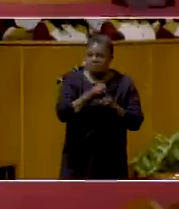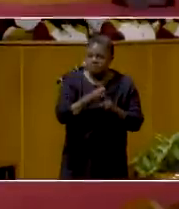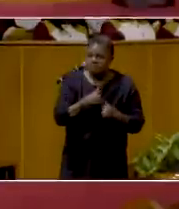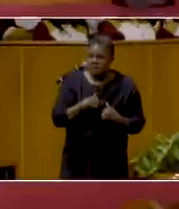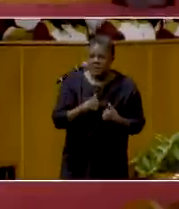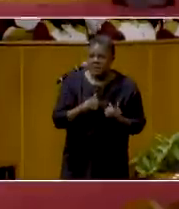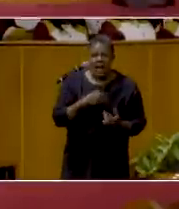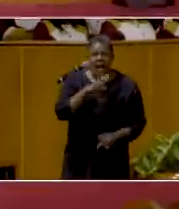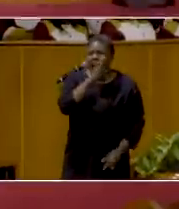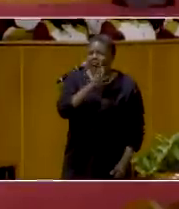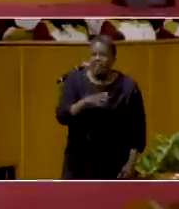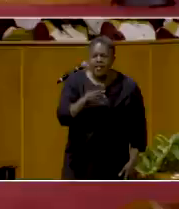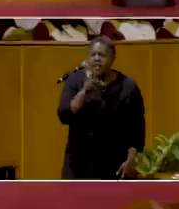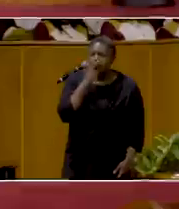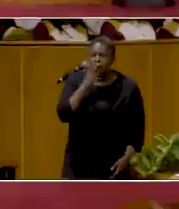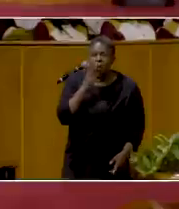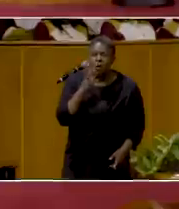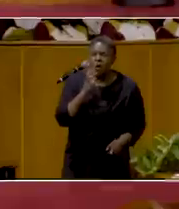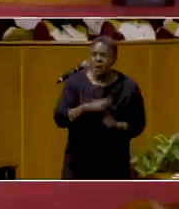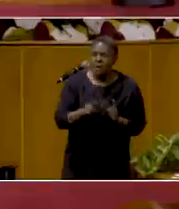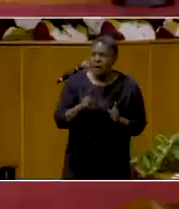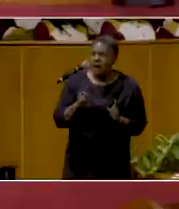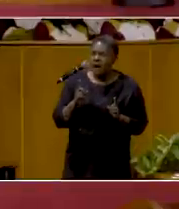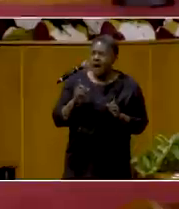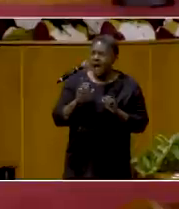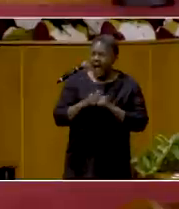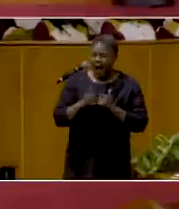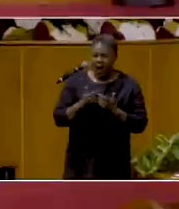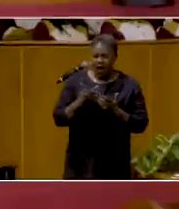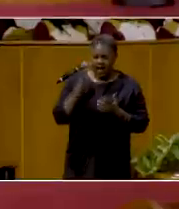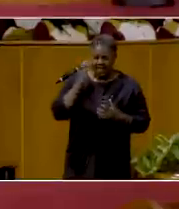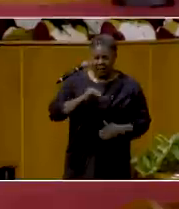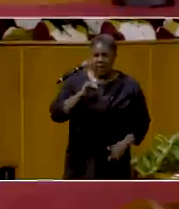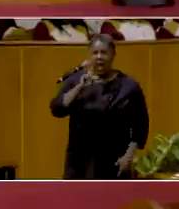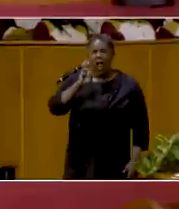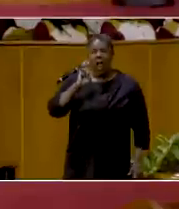I've never smoked a day in my life. How do I get lung cancer?